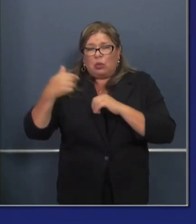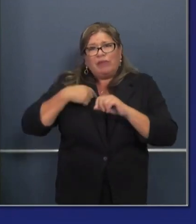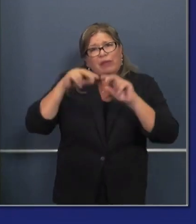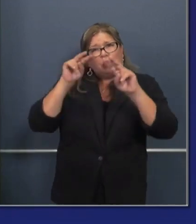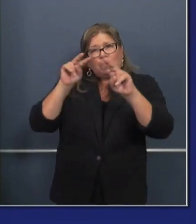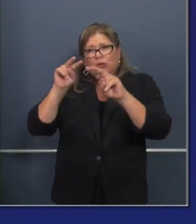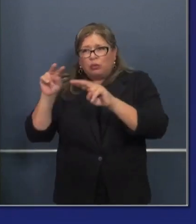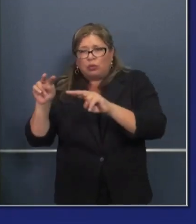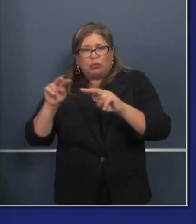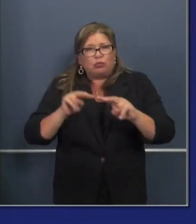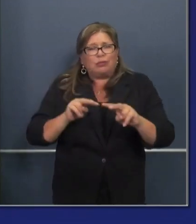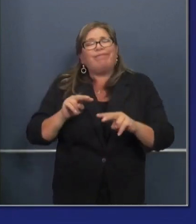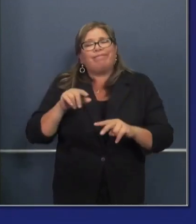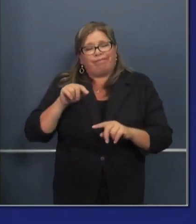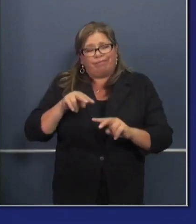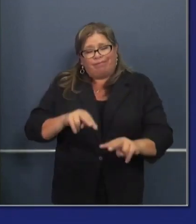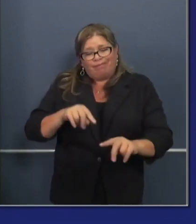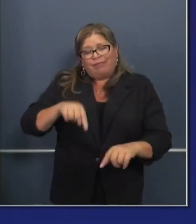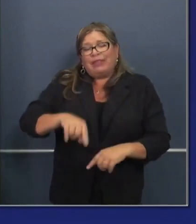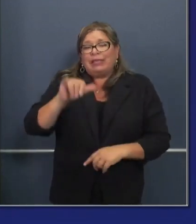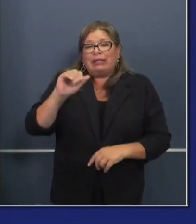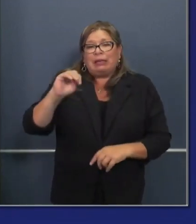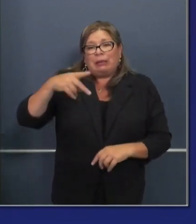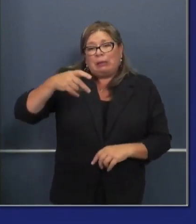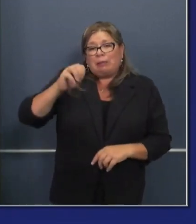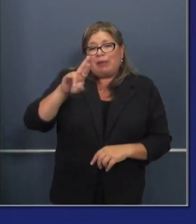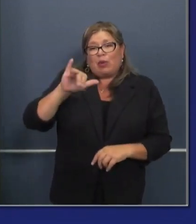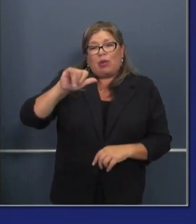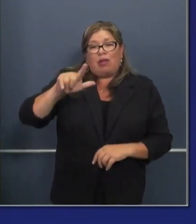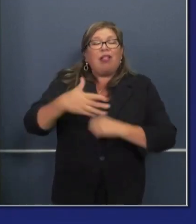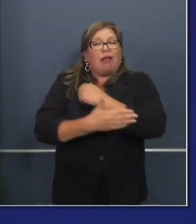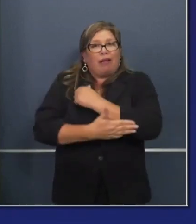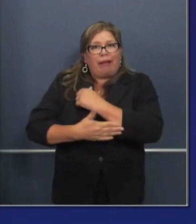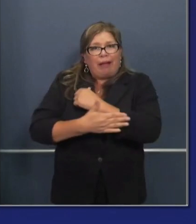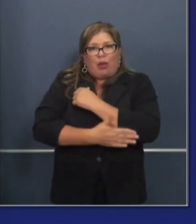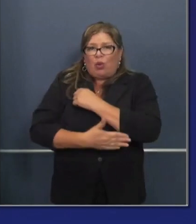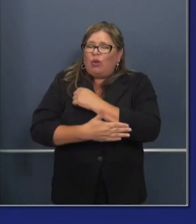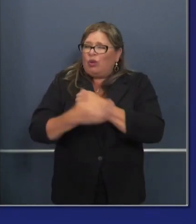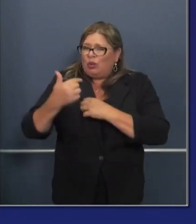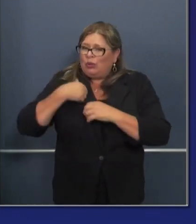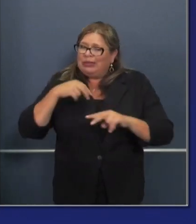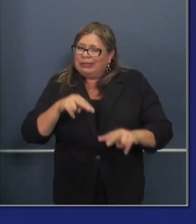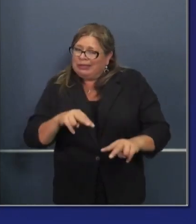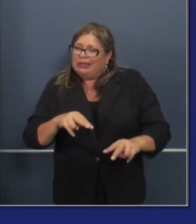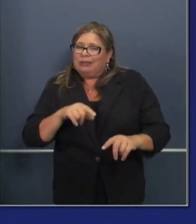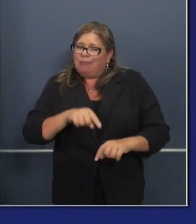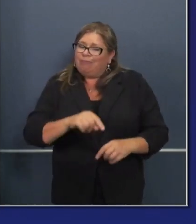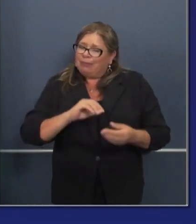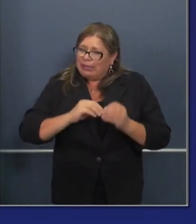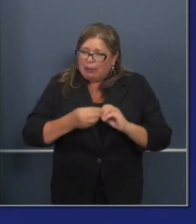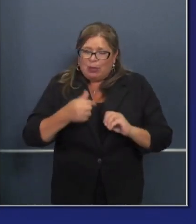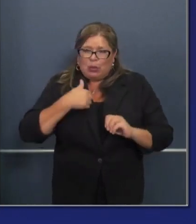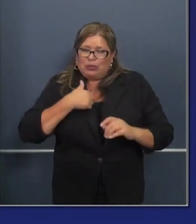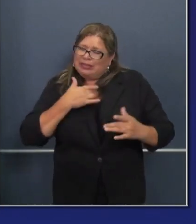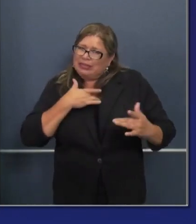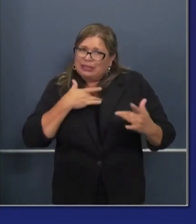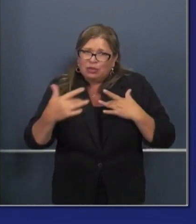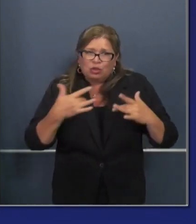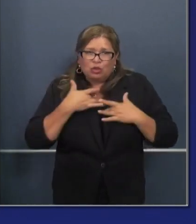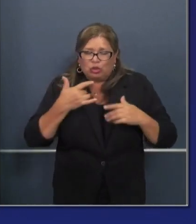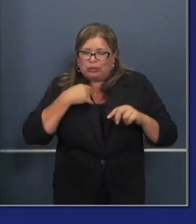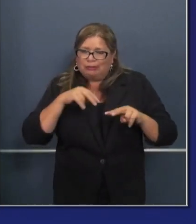closely. Imperial, which is a county we continue to be concerned about and talk about both in